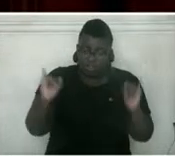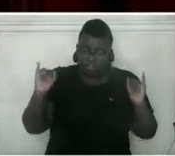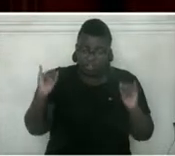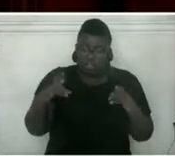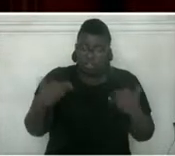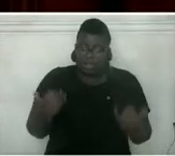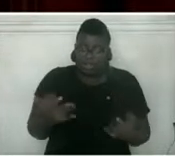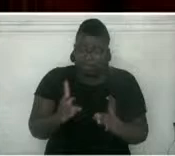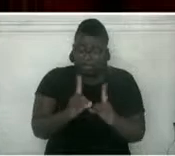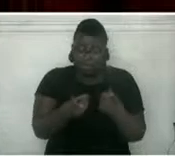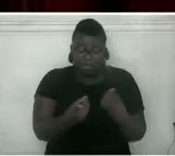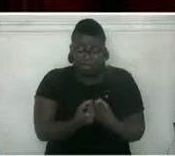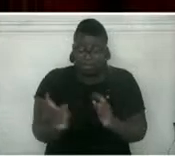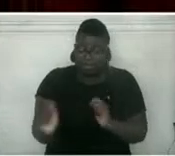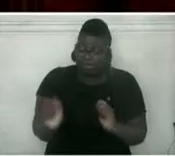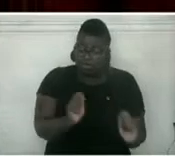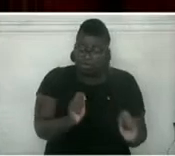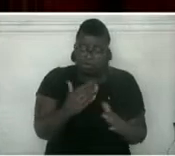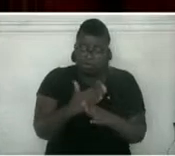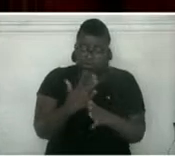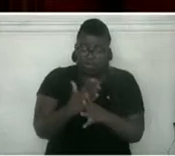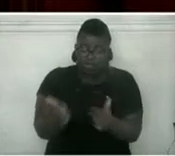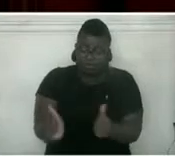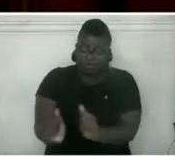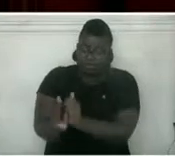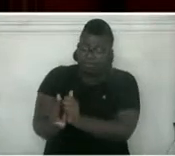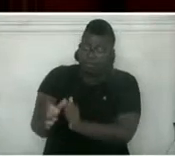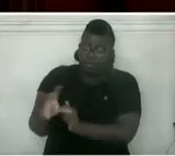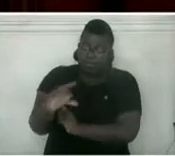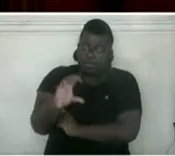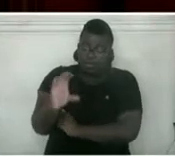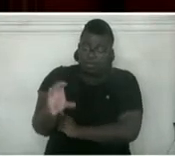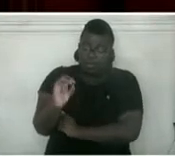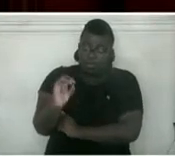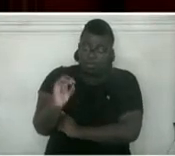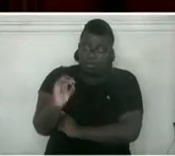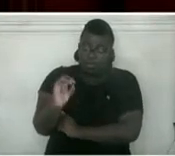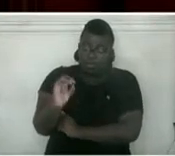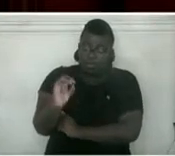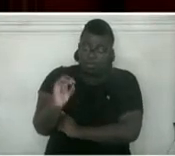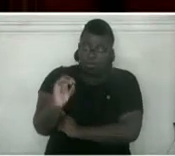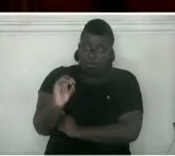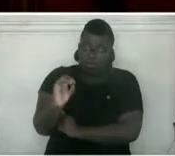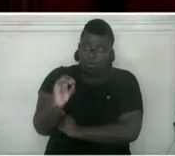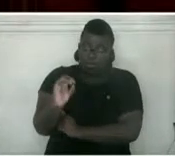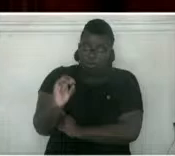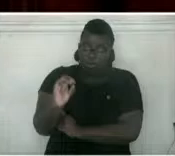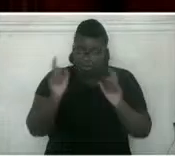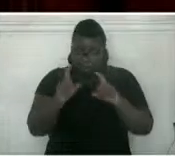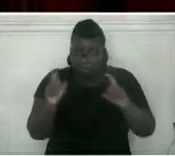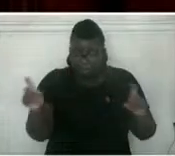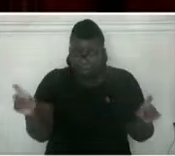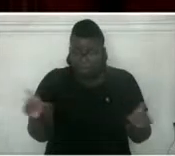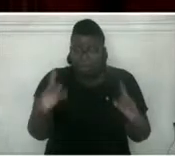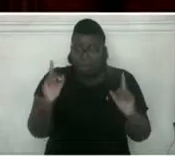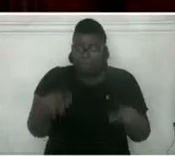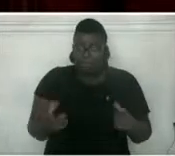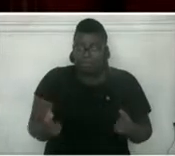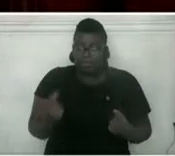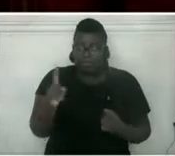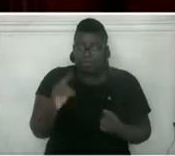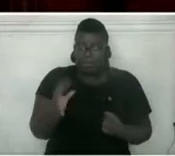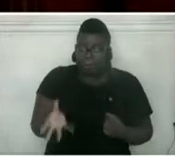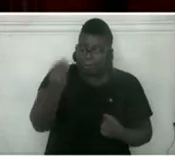of Transport, working together with COGTA, as well as municipalities and treasury, must find a